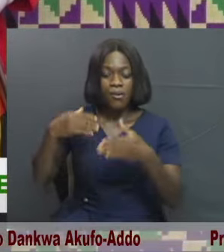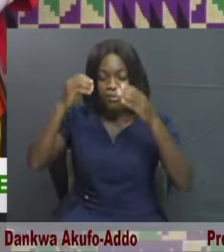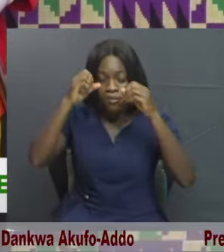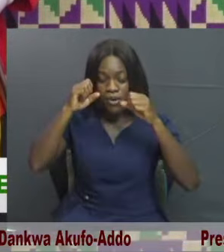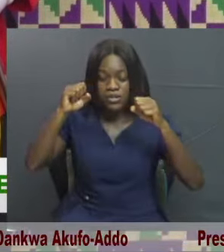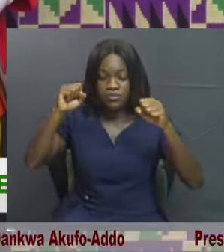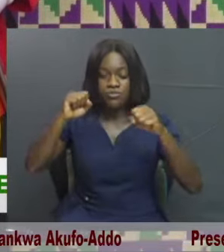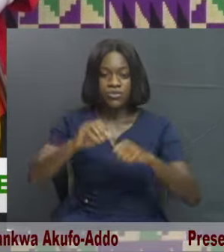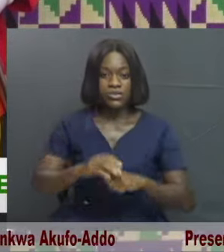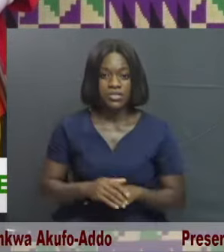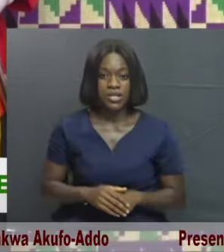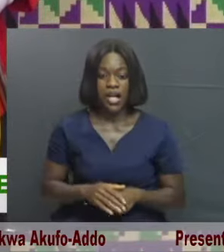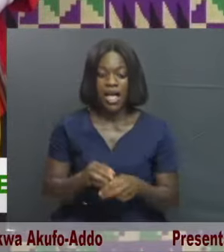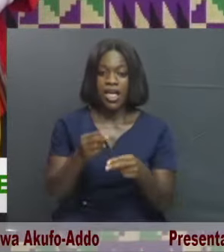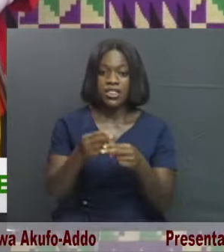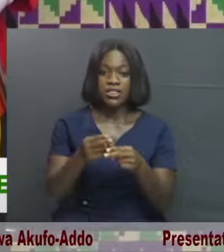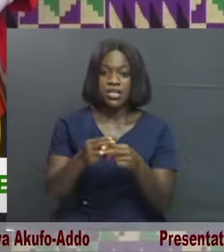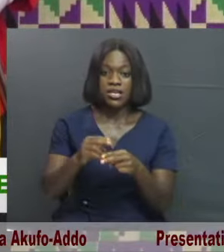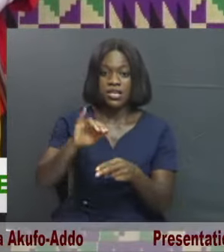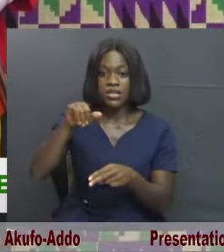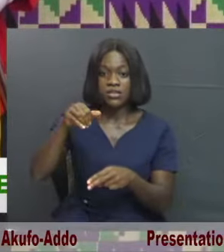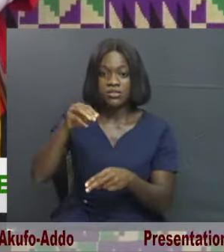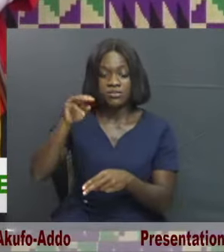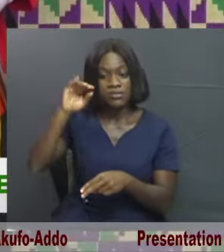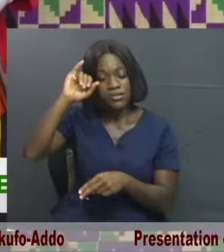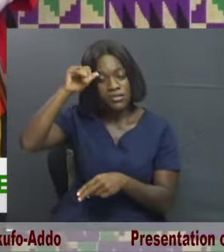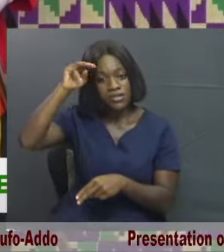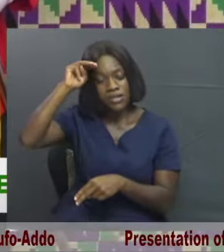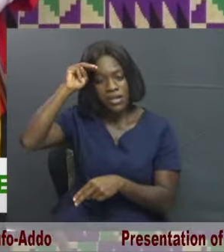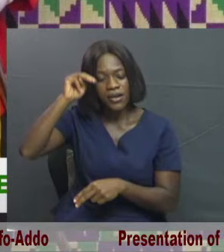Republic his Excellency John drani